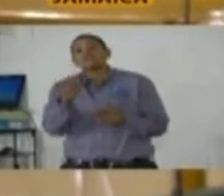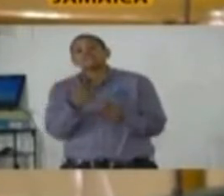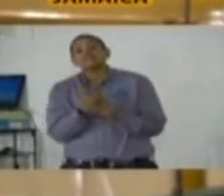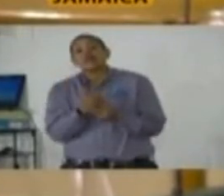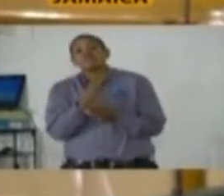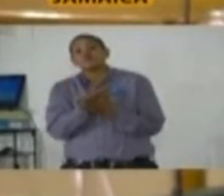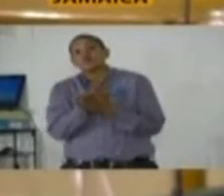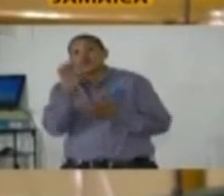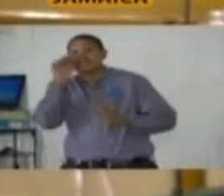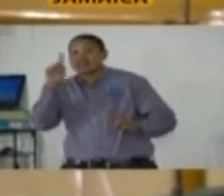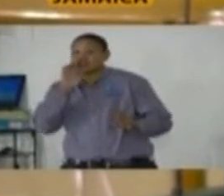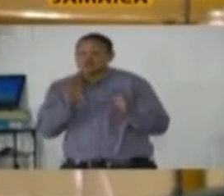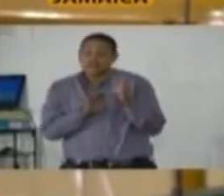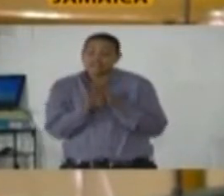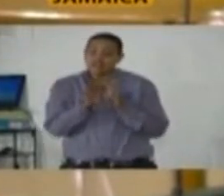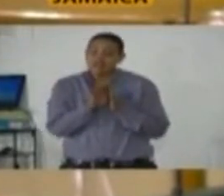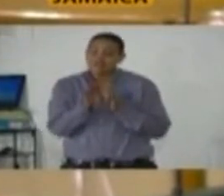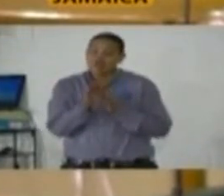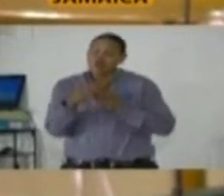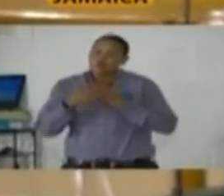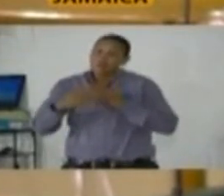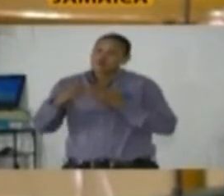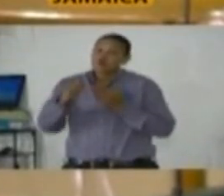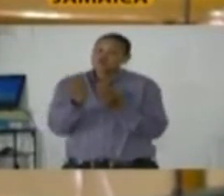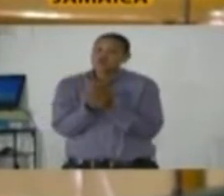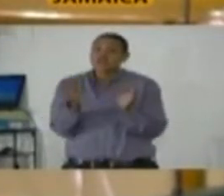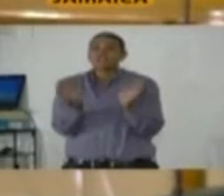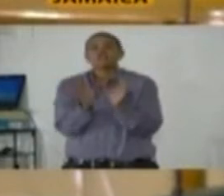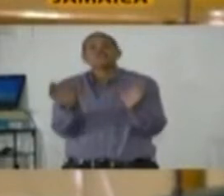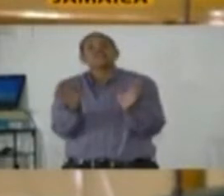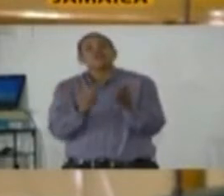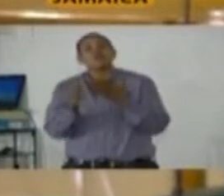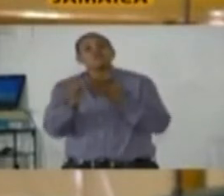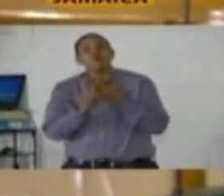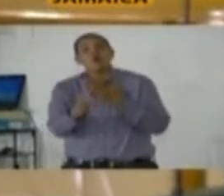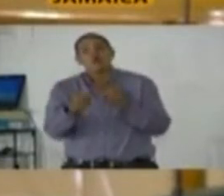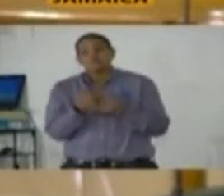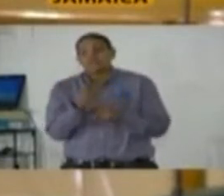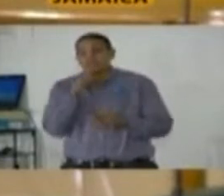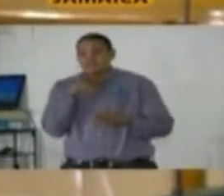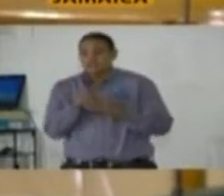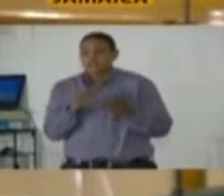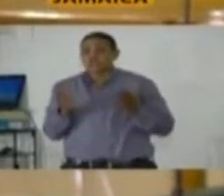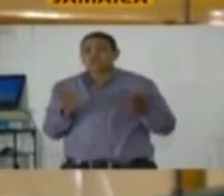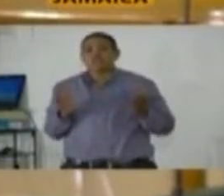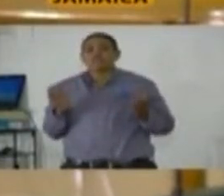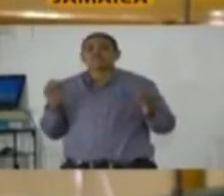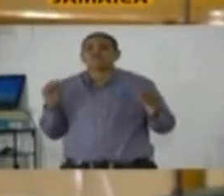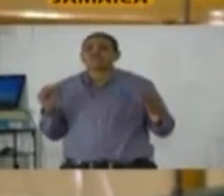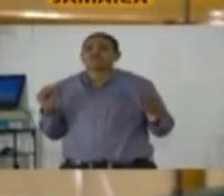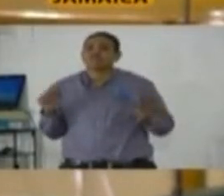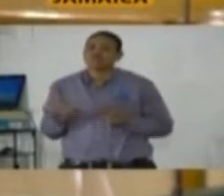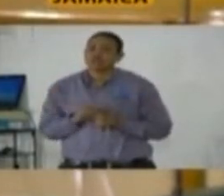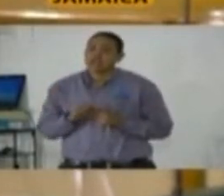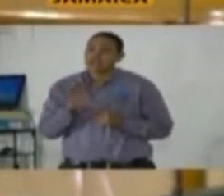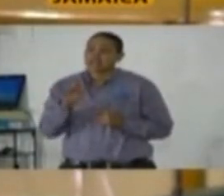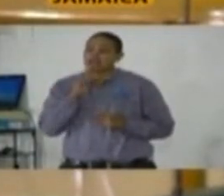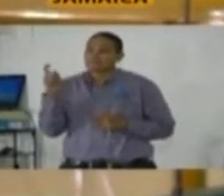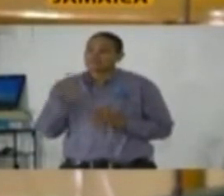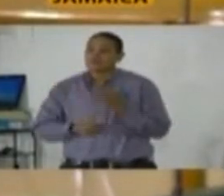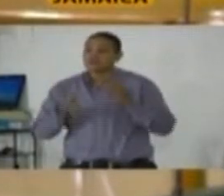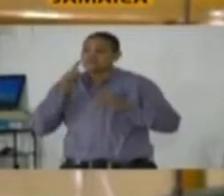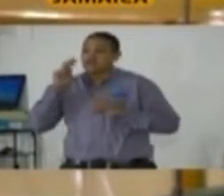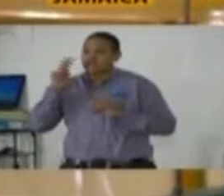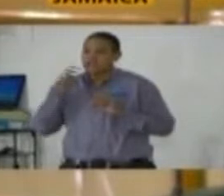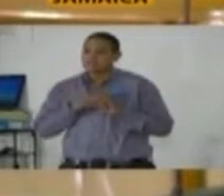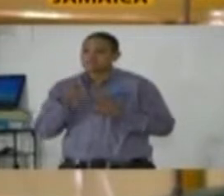Education to develop a postgraduate certificate program for the in-service training of teachers. The cost for